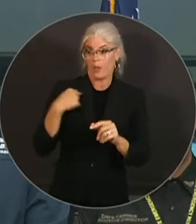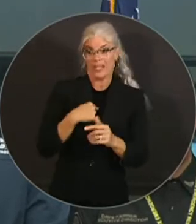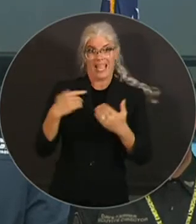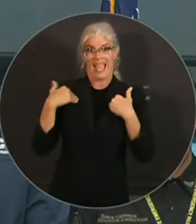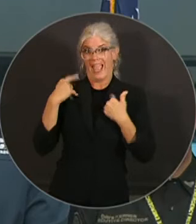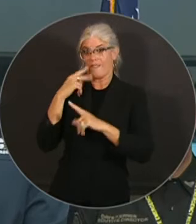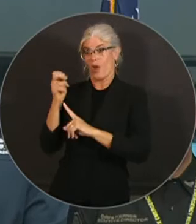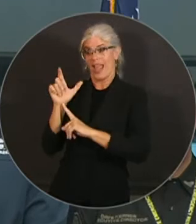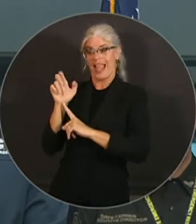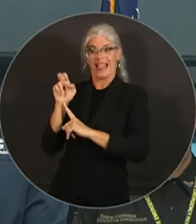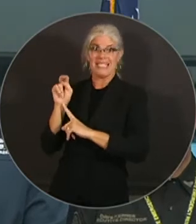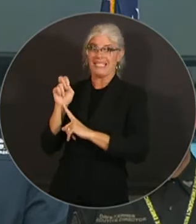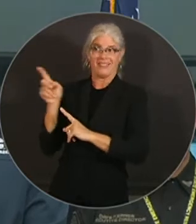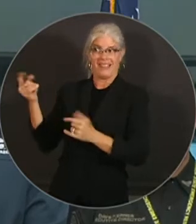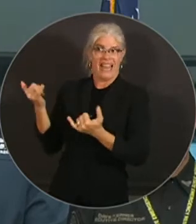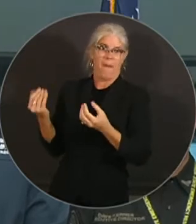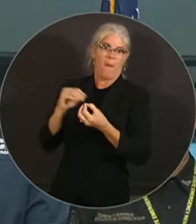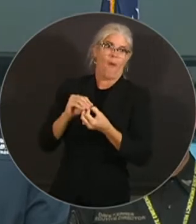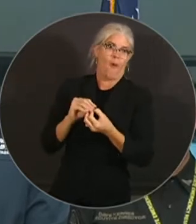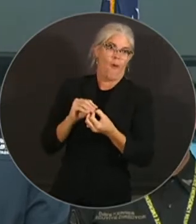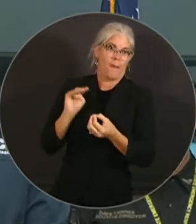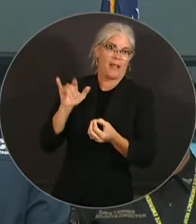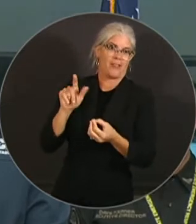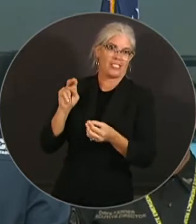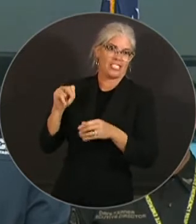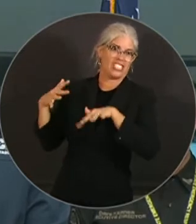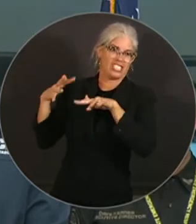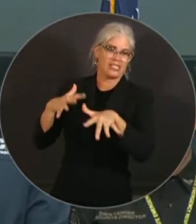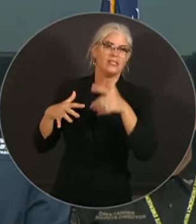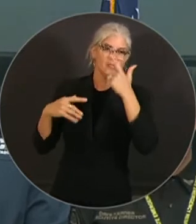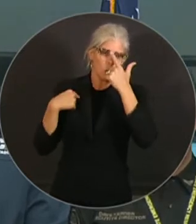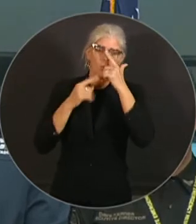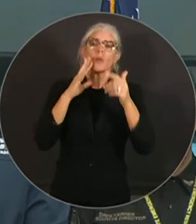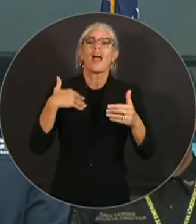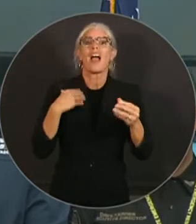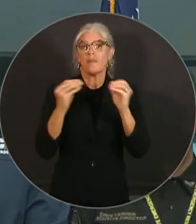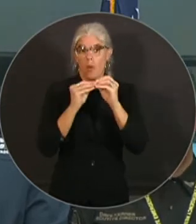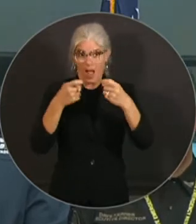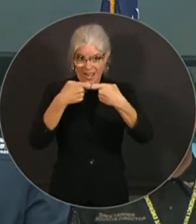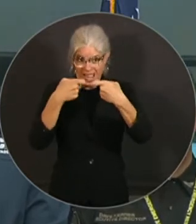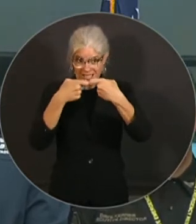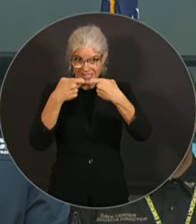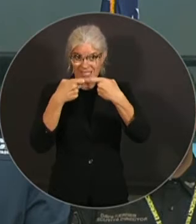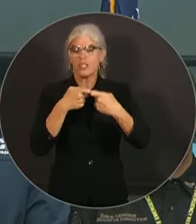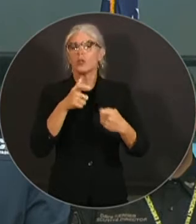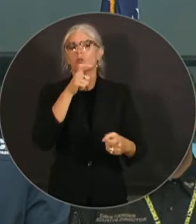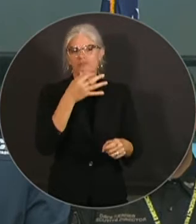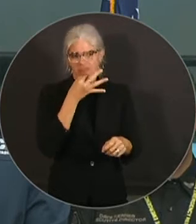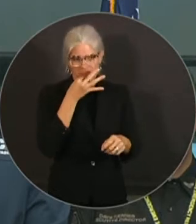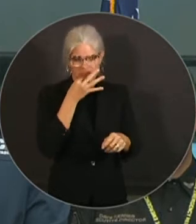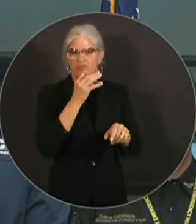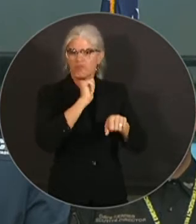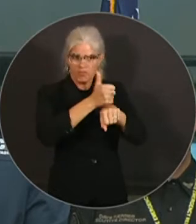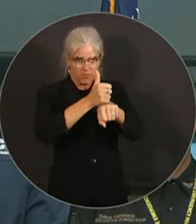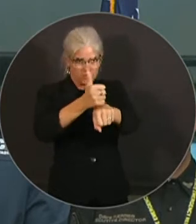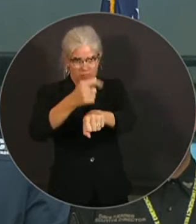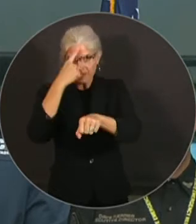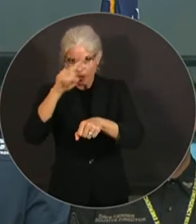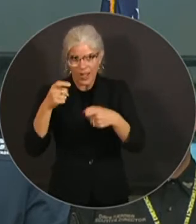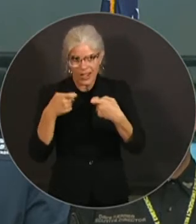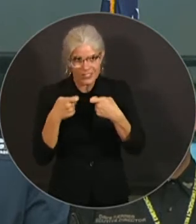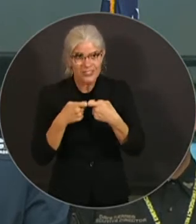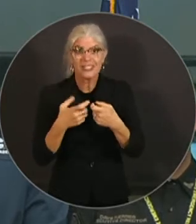there will be more linemen that are pre-staged for this one than is Helene. And look, how these things